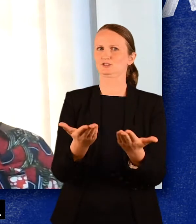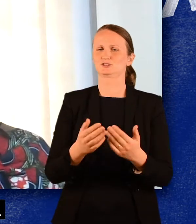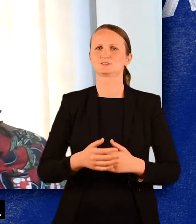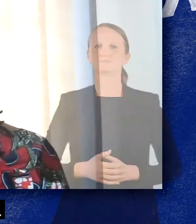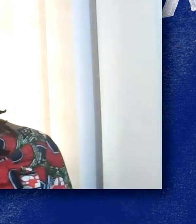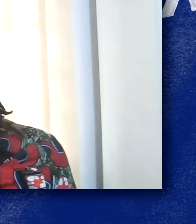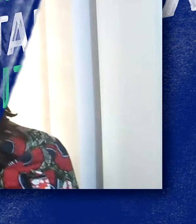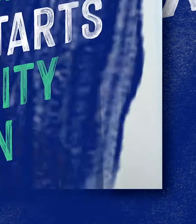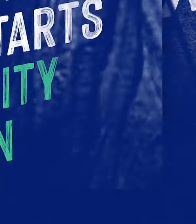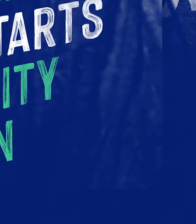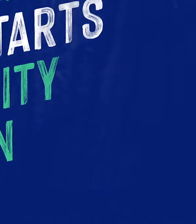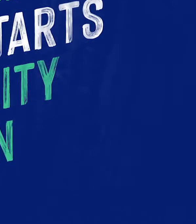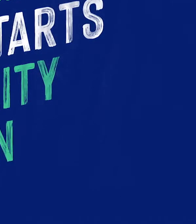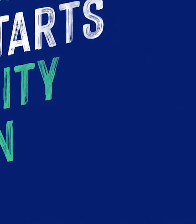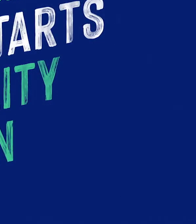quality education.